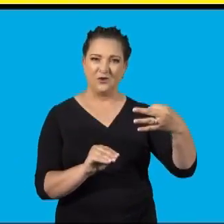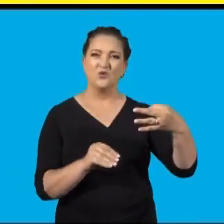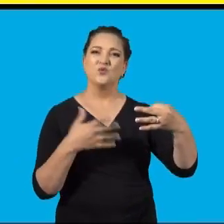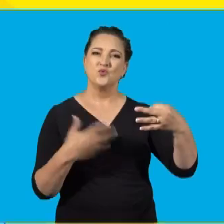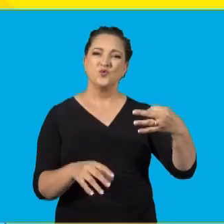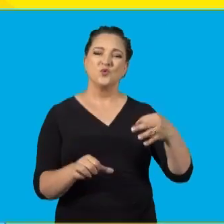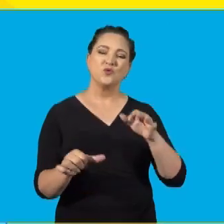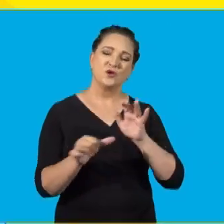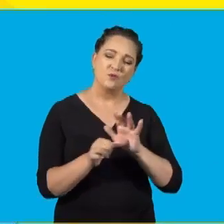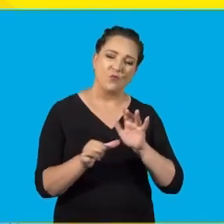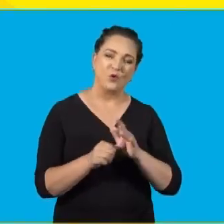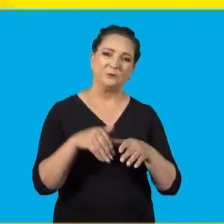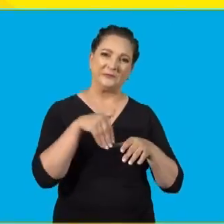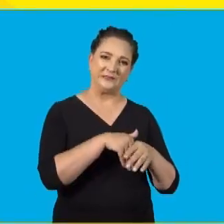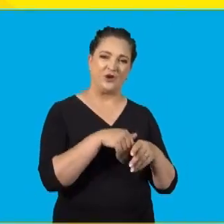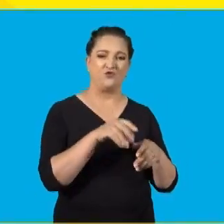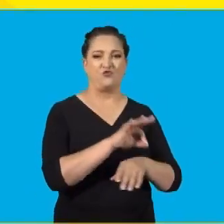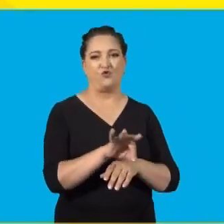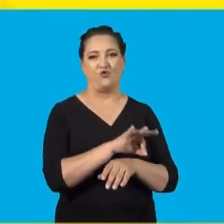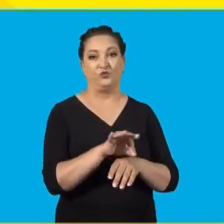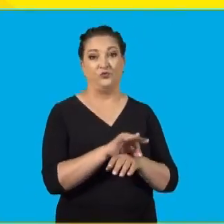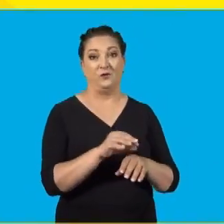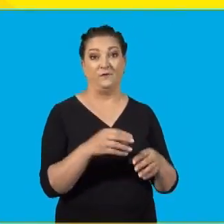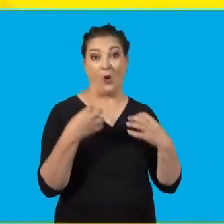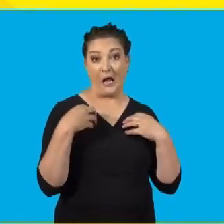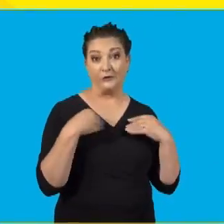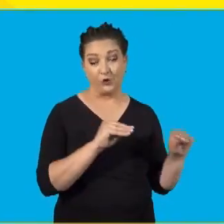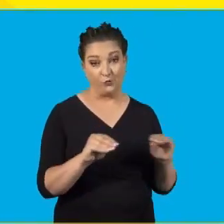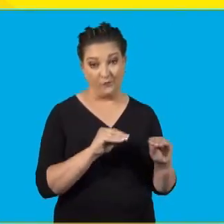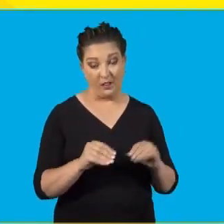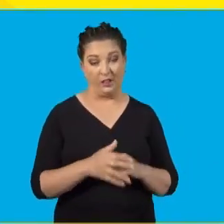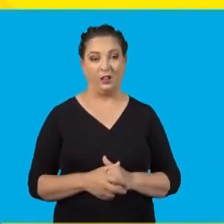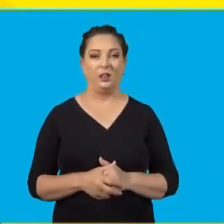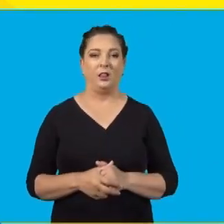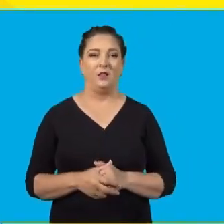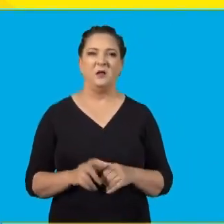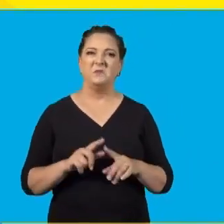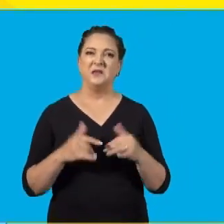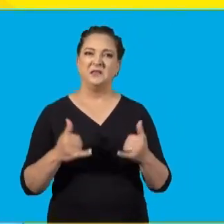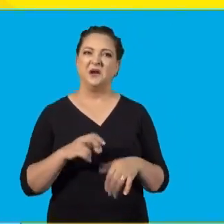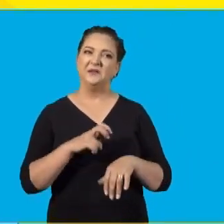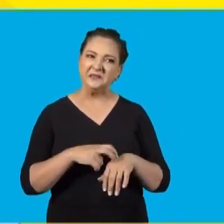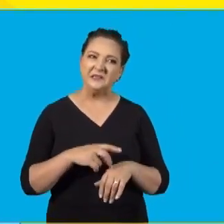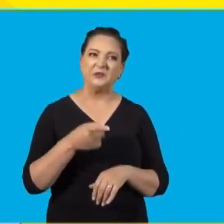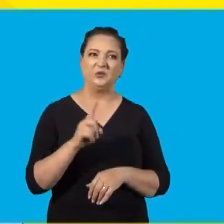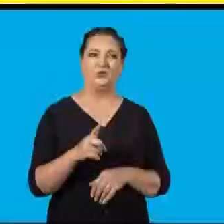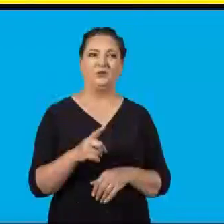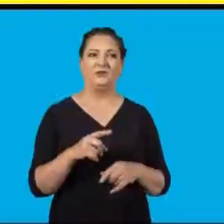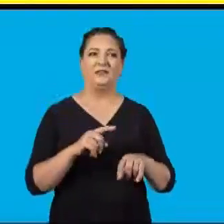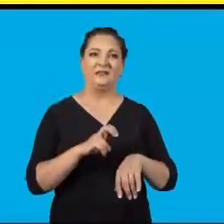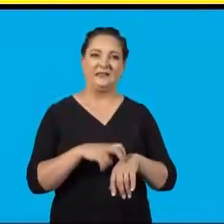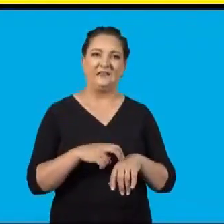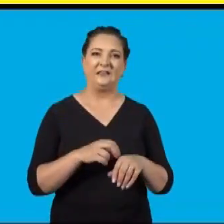also prepare on internal control over movable assets. Okay, so number one, you